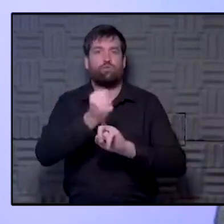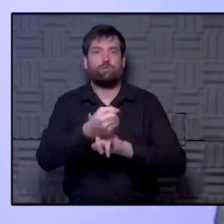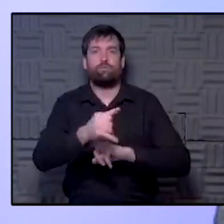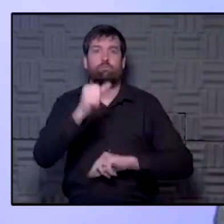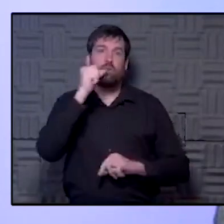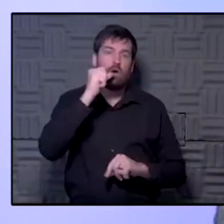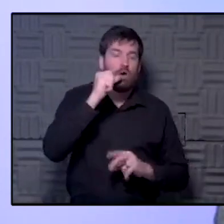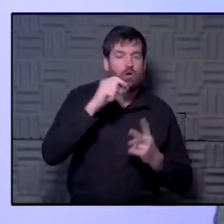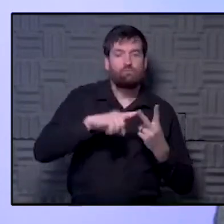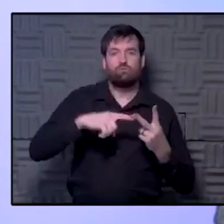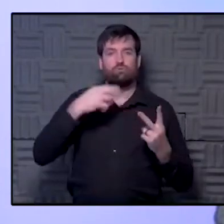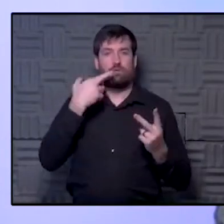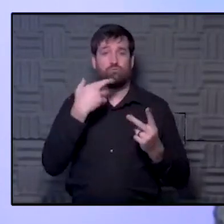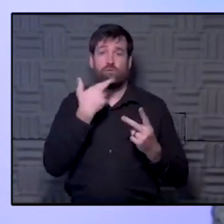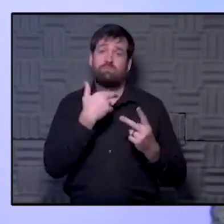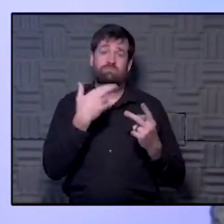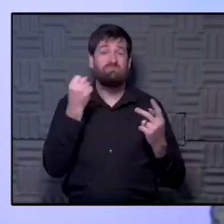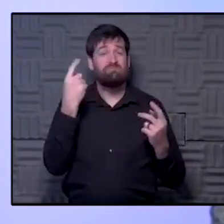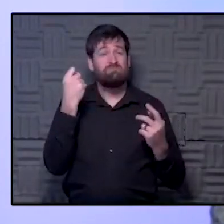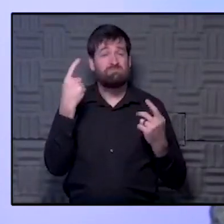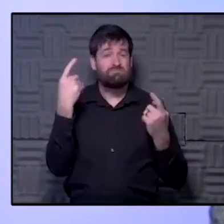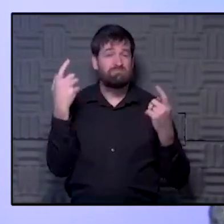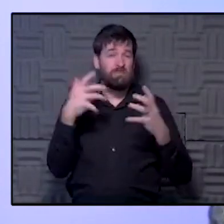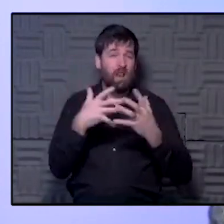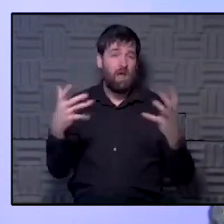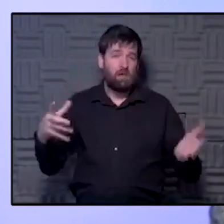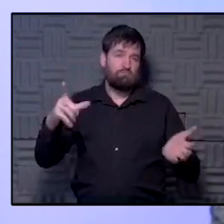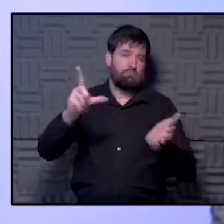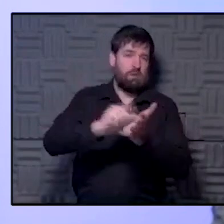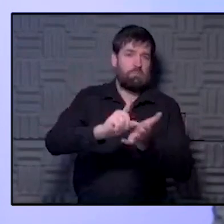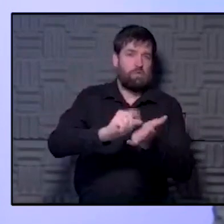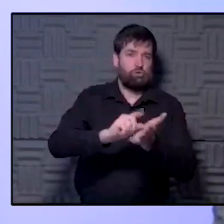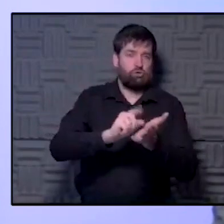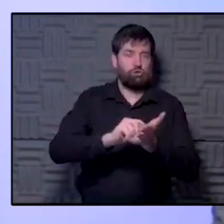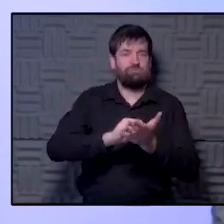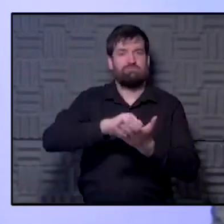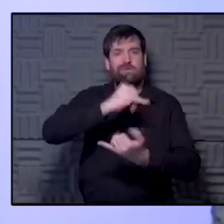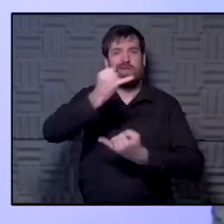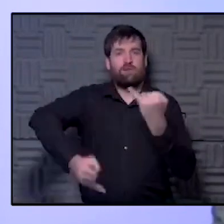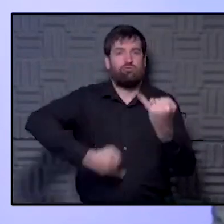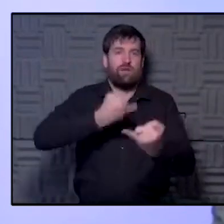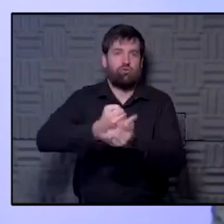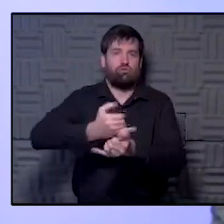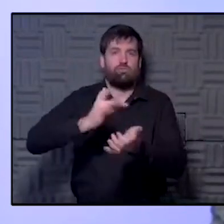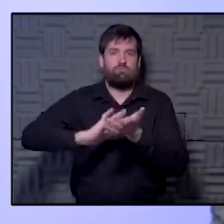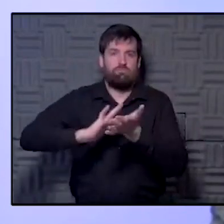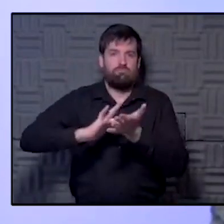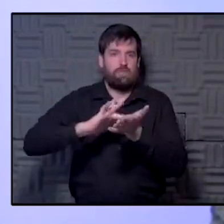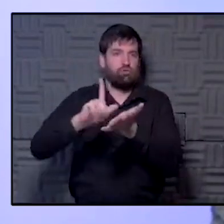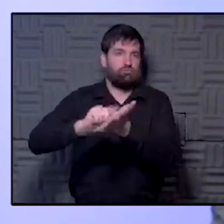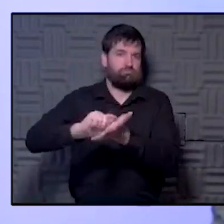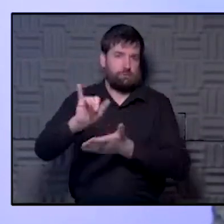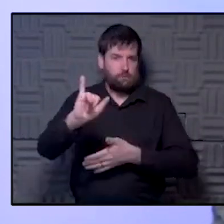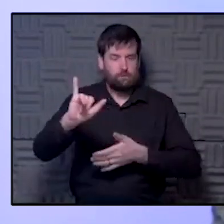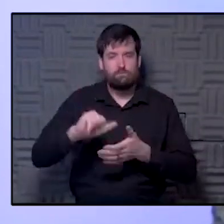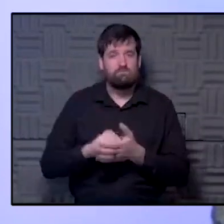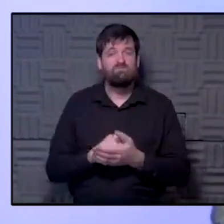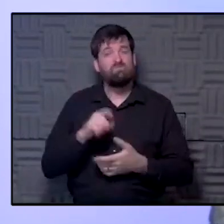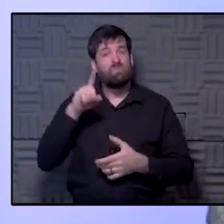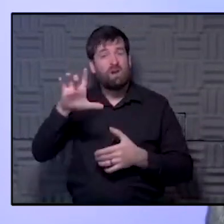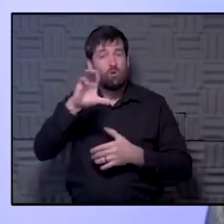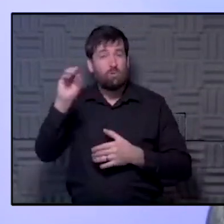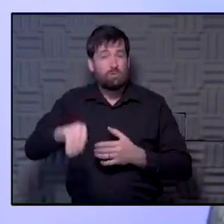restaurant too. And there's been a lot of that kind of stuff published in the international medical literature as well. It's not